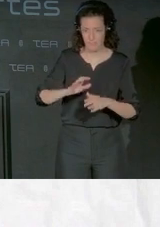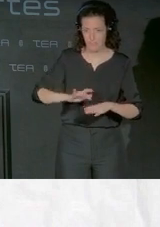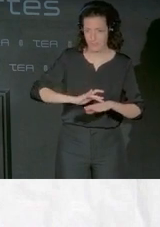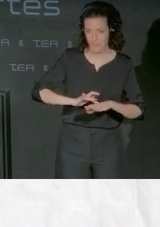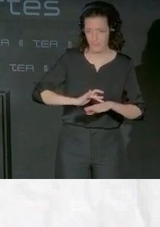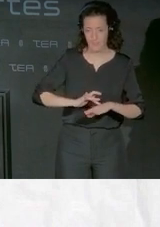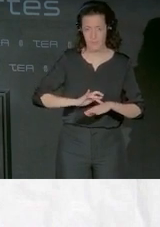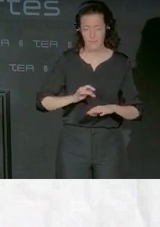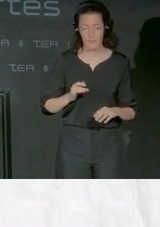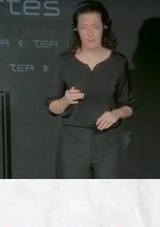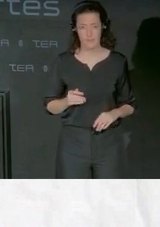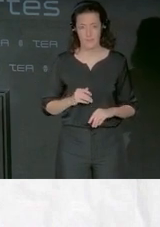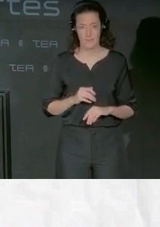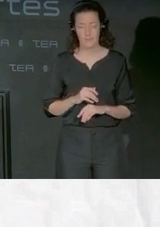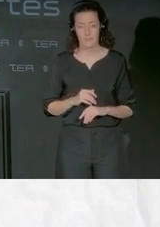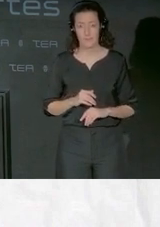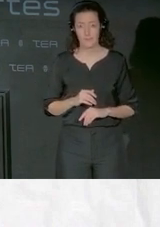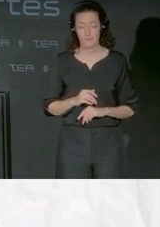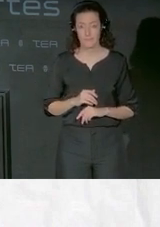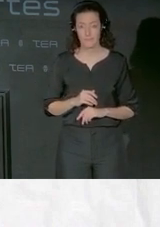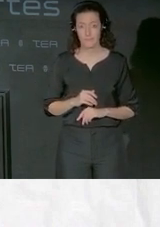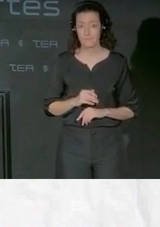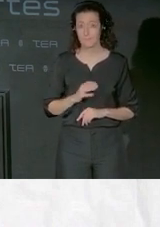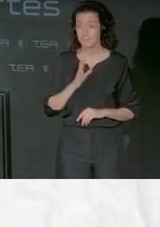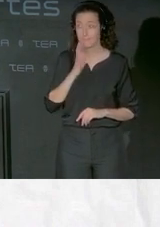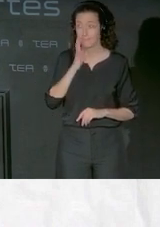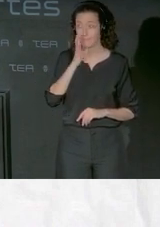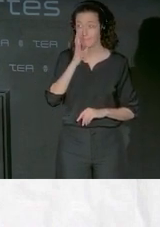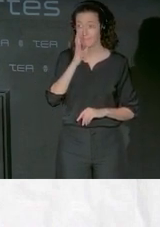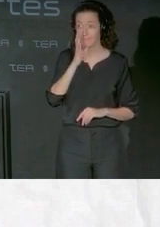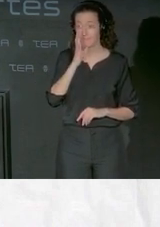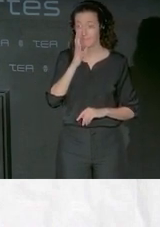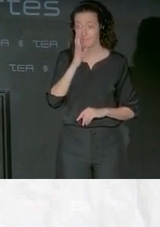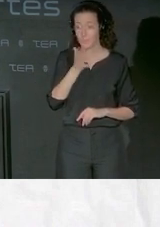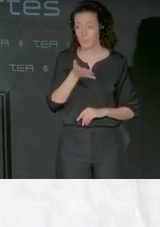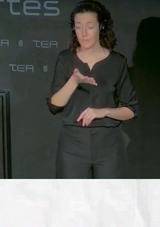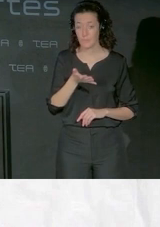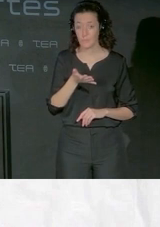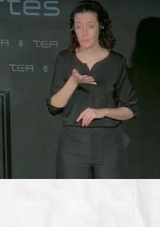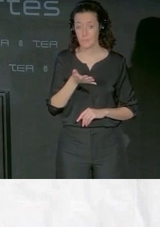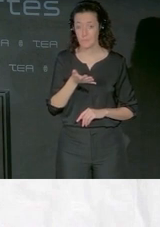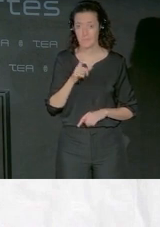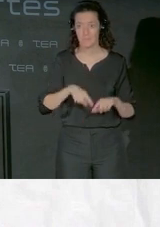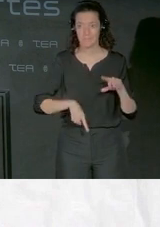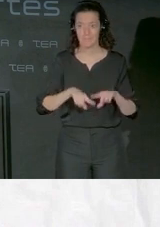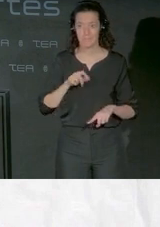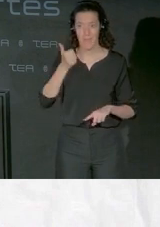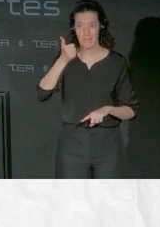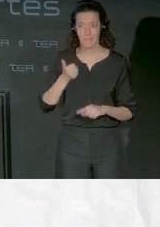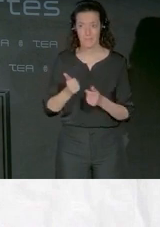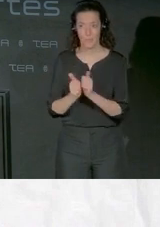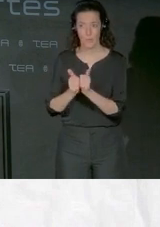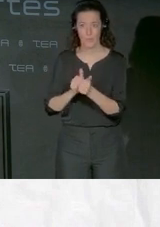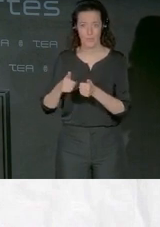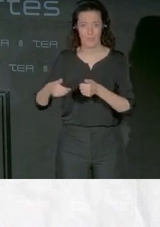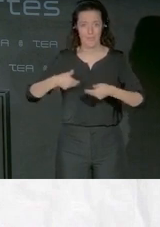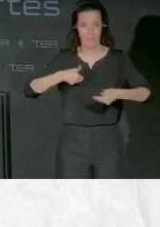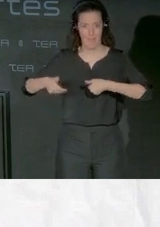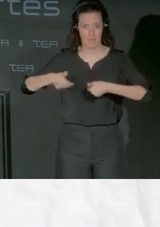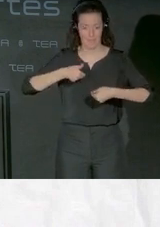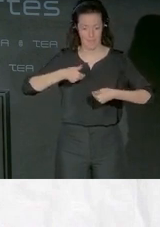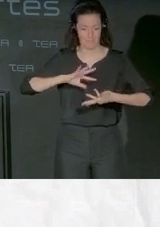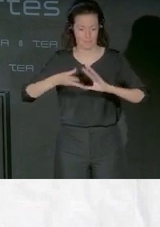but video games are certainly part of this discussion. So what we see is two main things. One is on the hardware side,